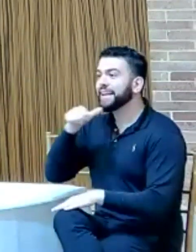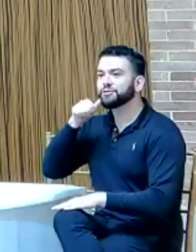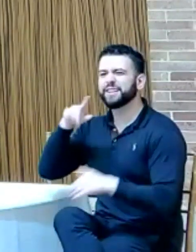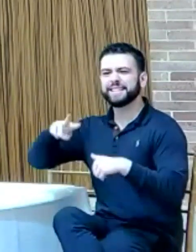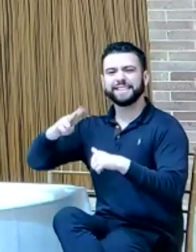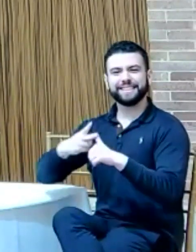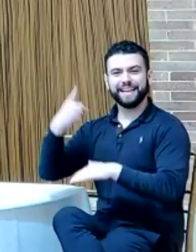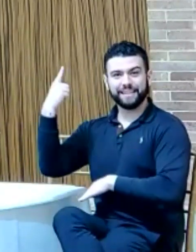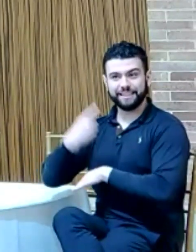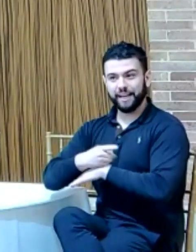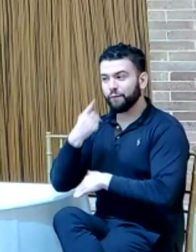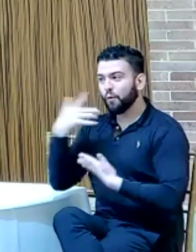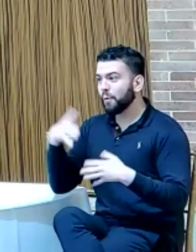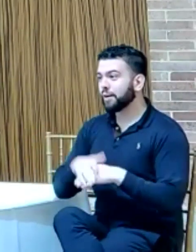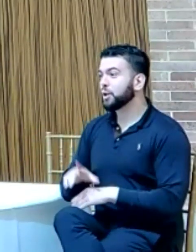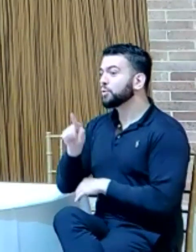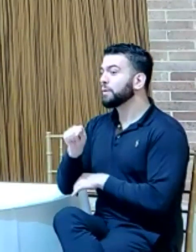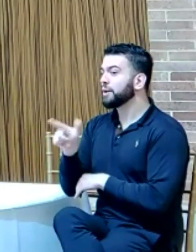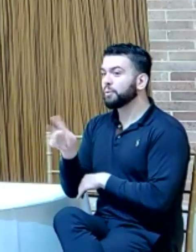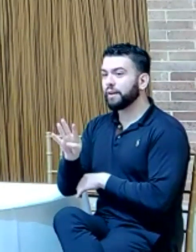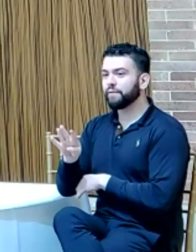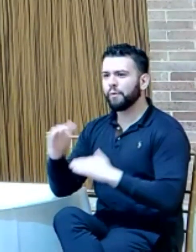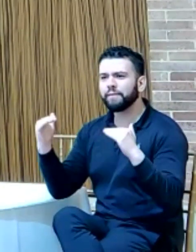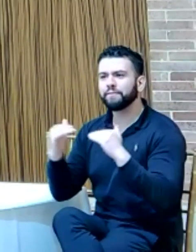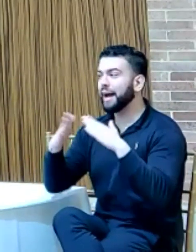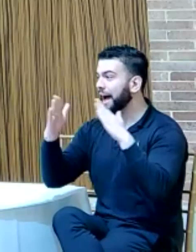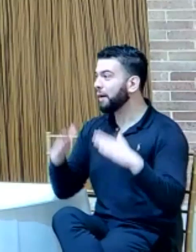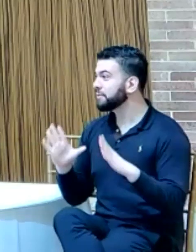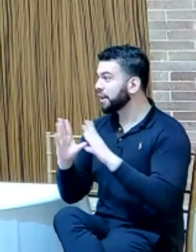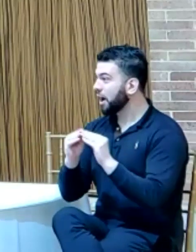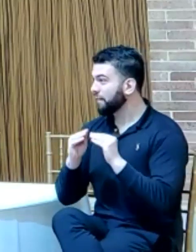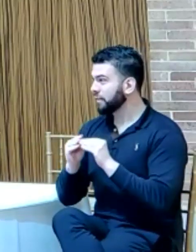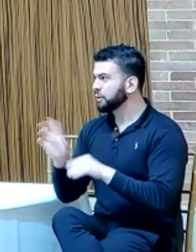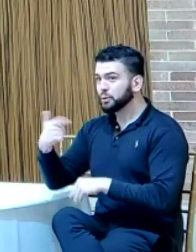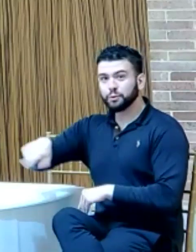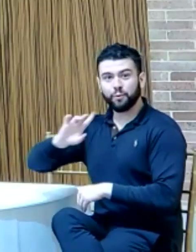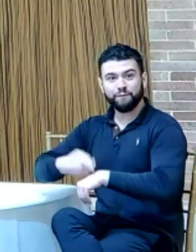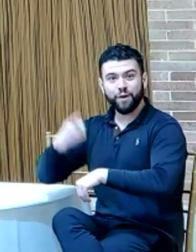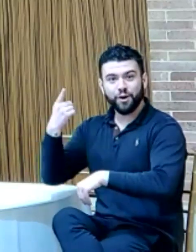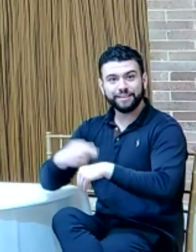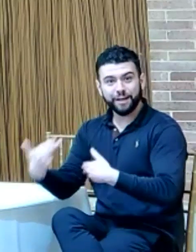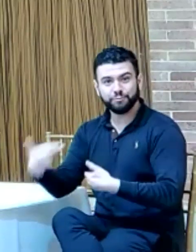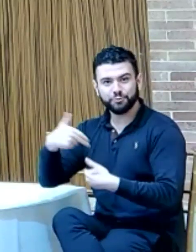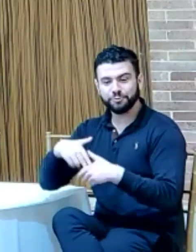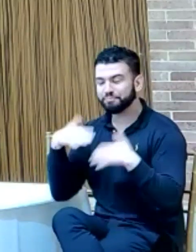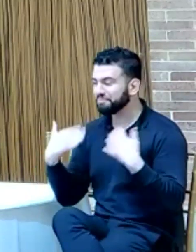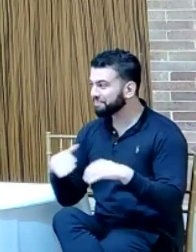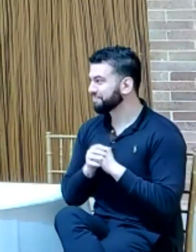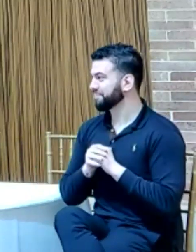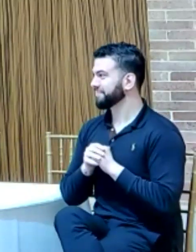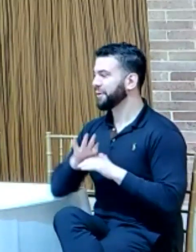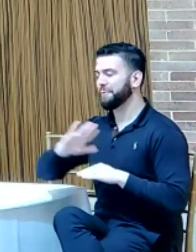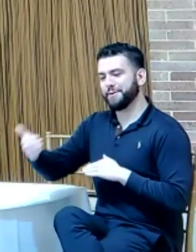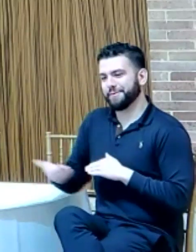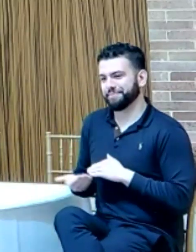two of uh 2024 fair housing conference and for those of you that are joining us for the first time